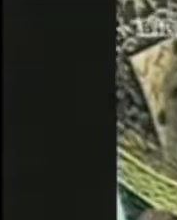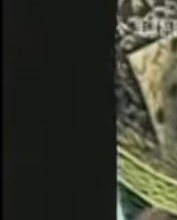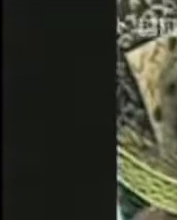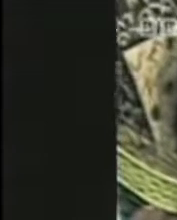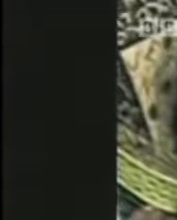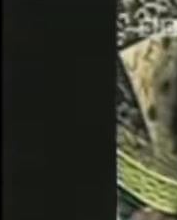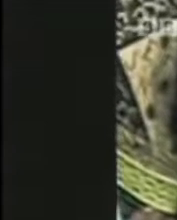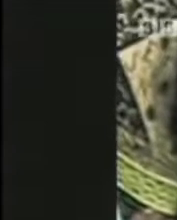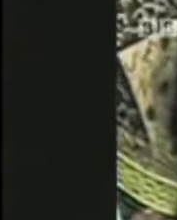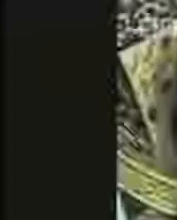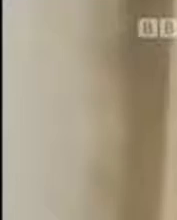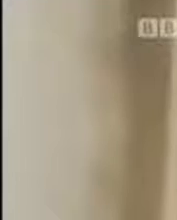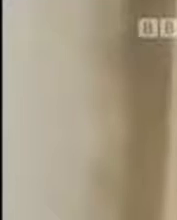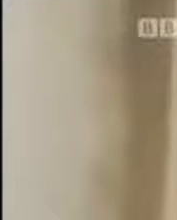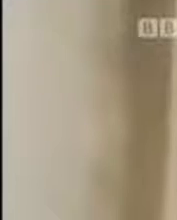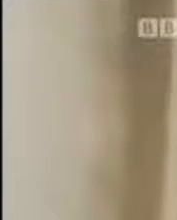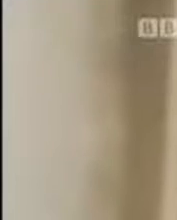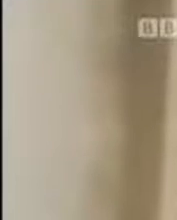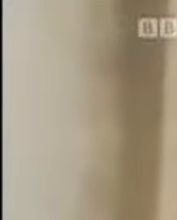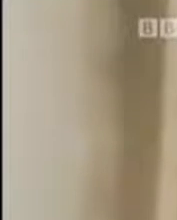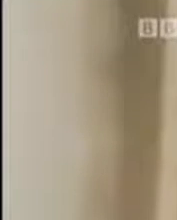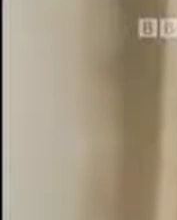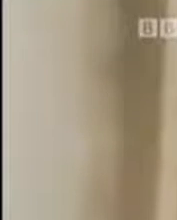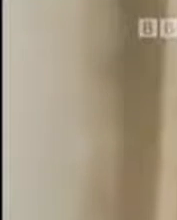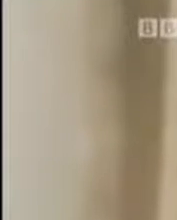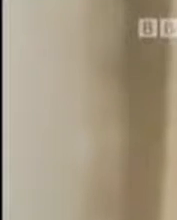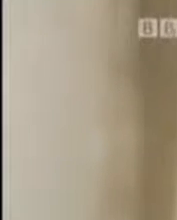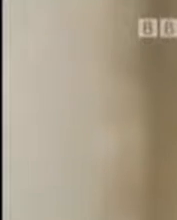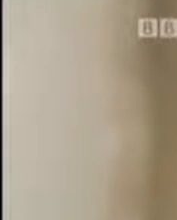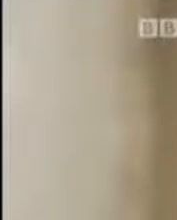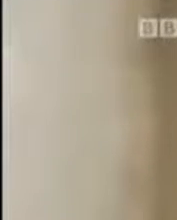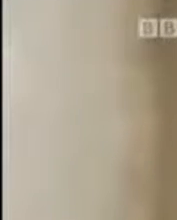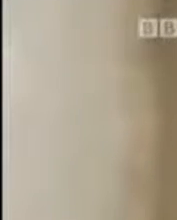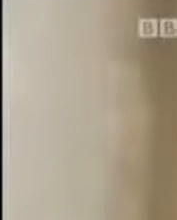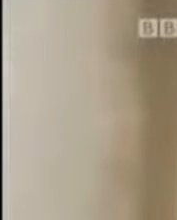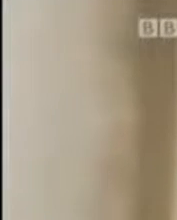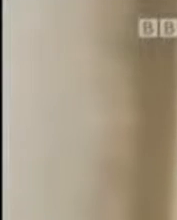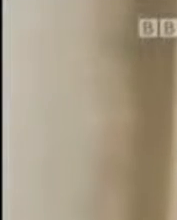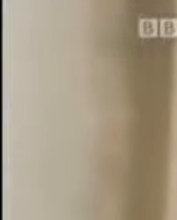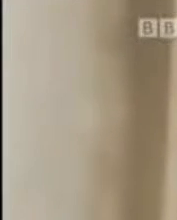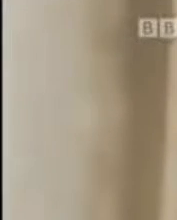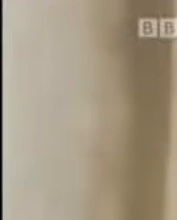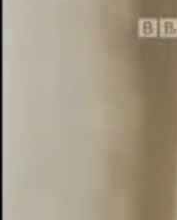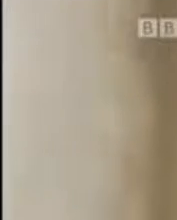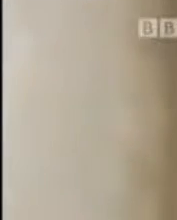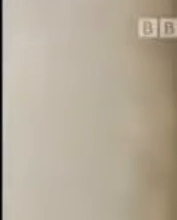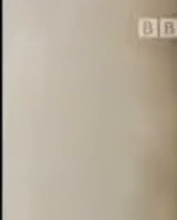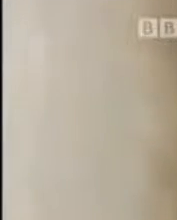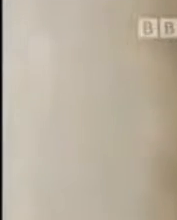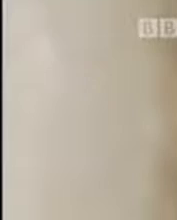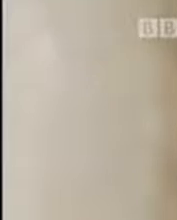held. A shrine run by a priest dedicated to the worship of deities.